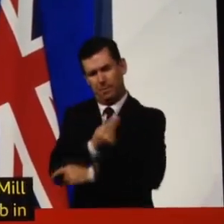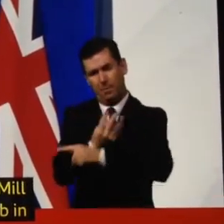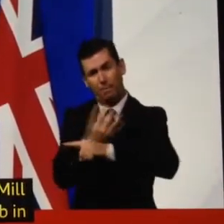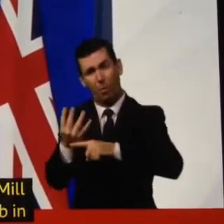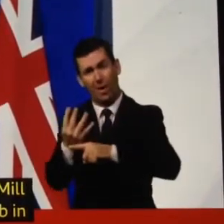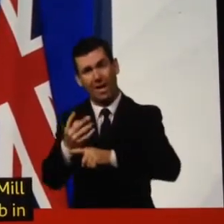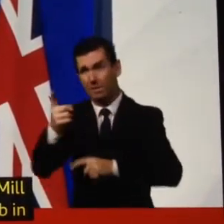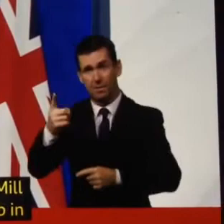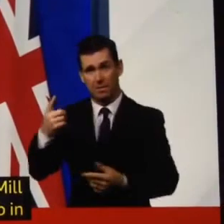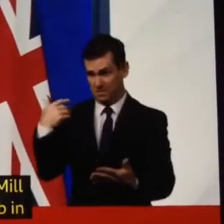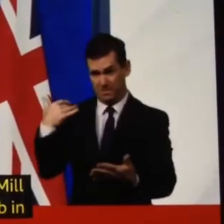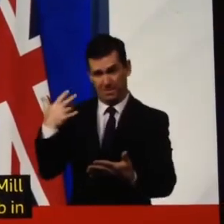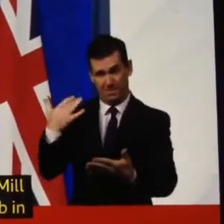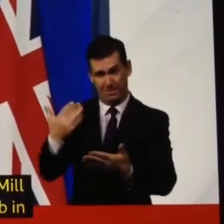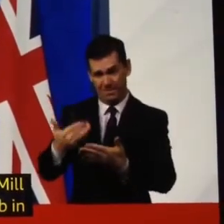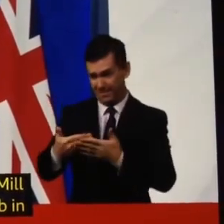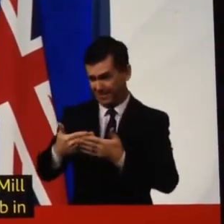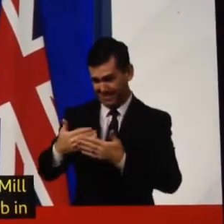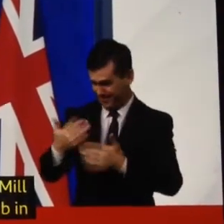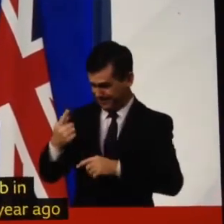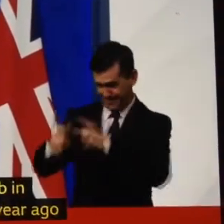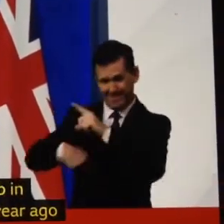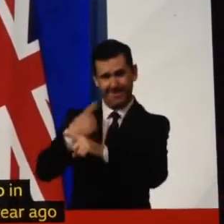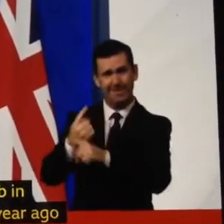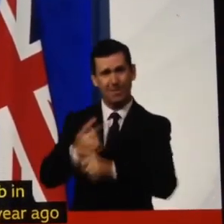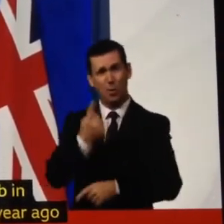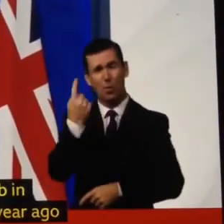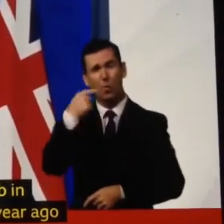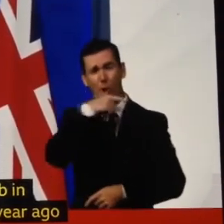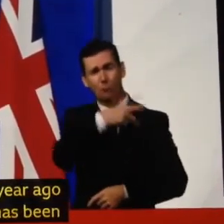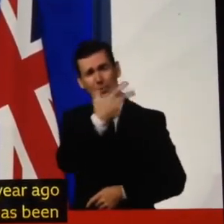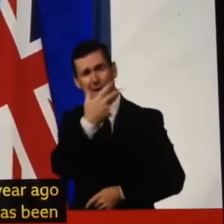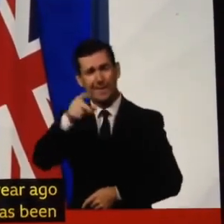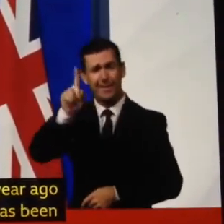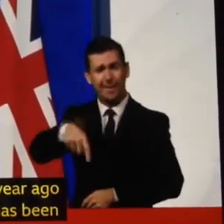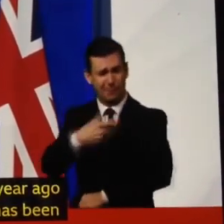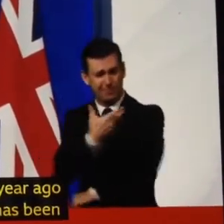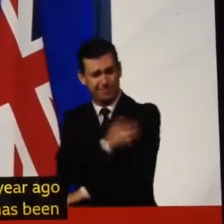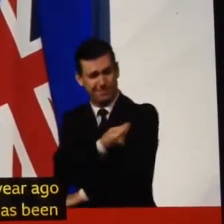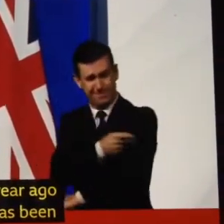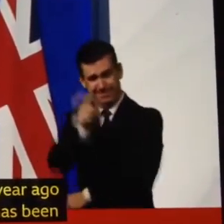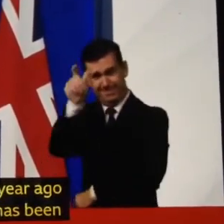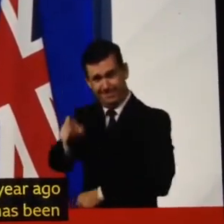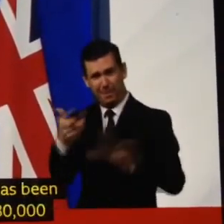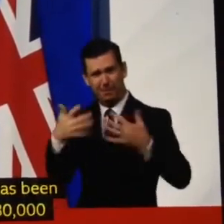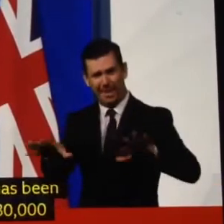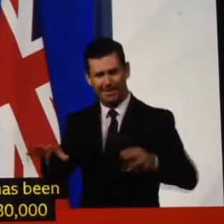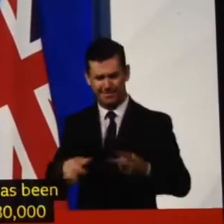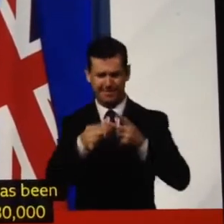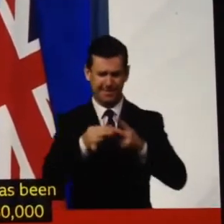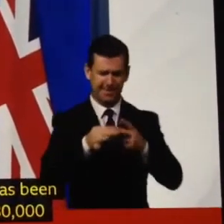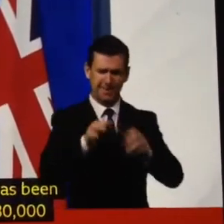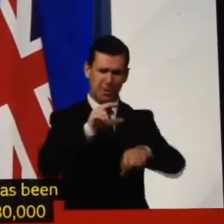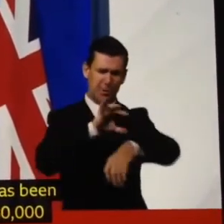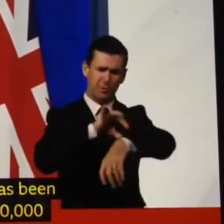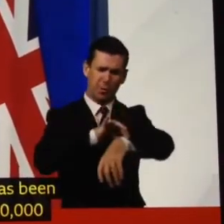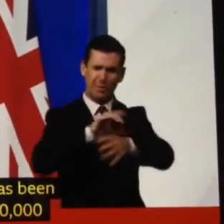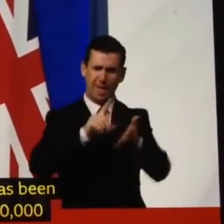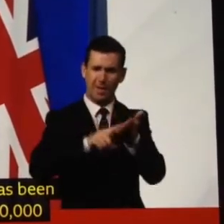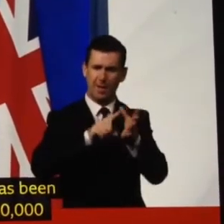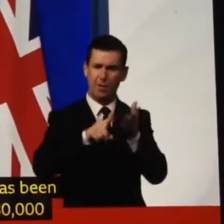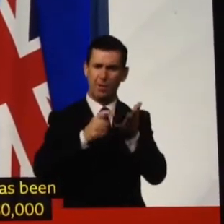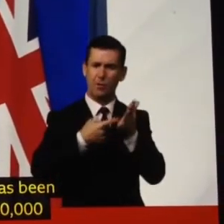ever since, with 180,000 jabs and counting. Dr. Laura Mount and the team at Central and